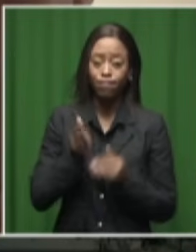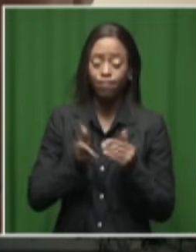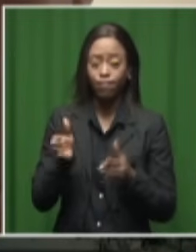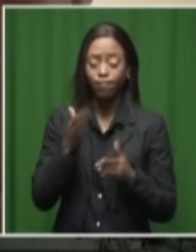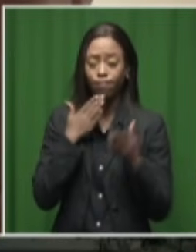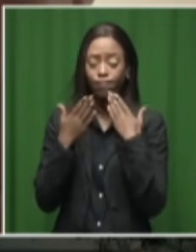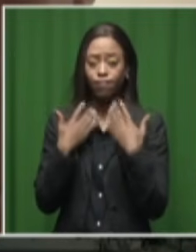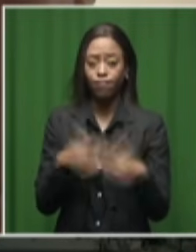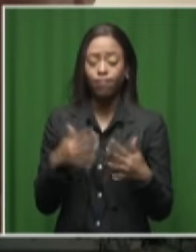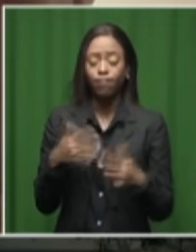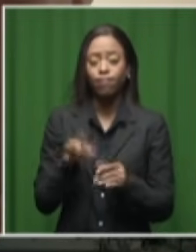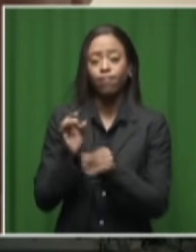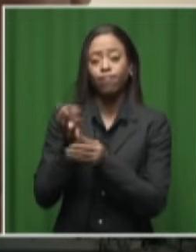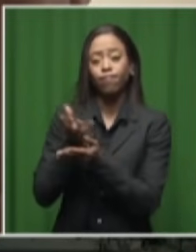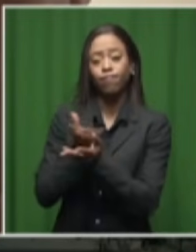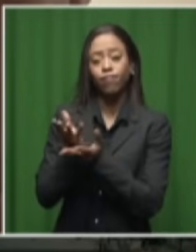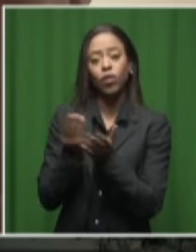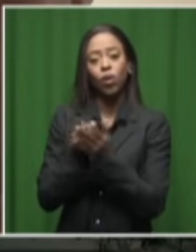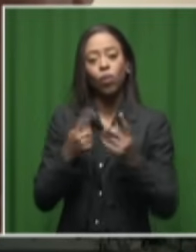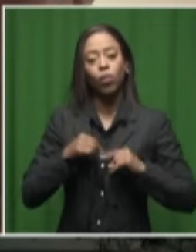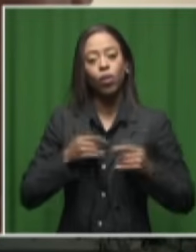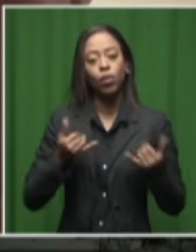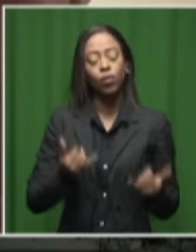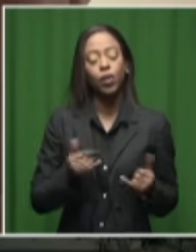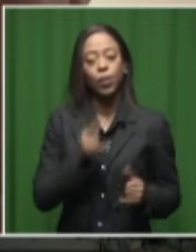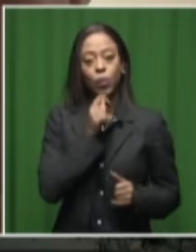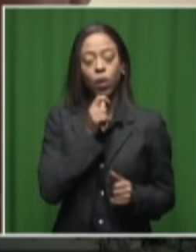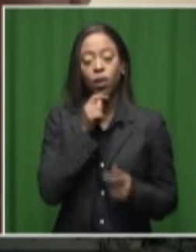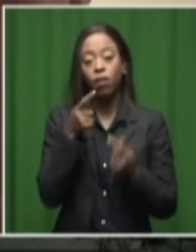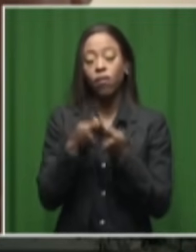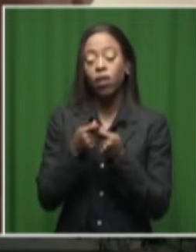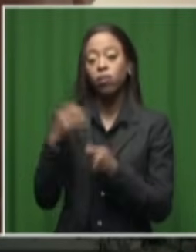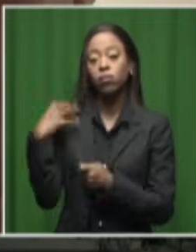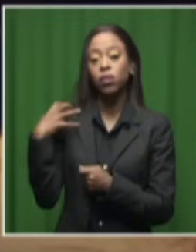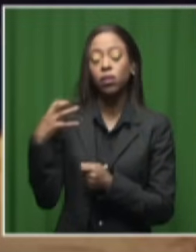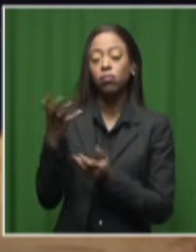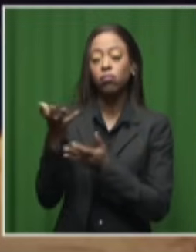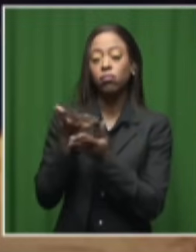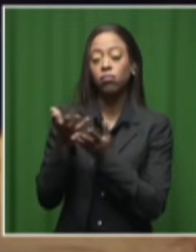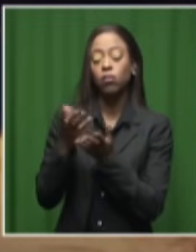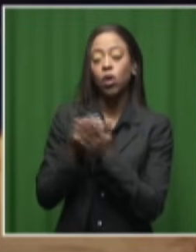thanks so much for engaging us this morning. Finance Minister Enoch Godongwana speaking to us